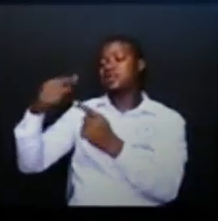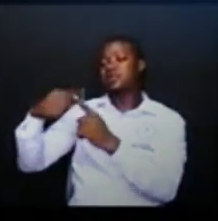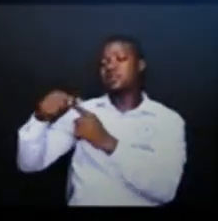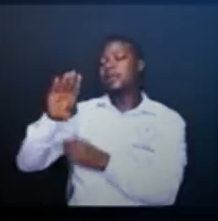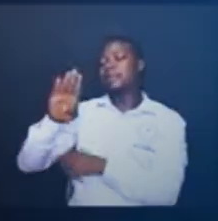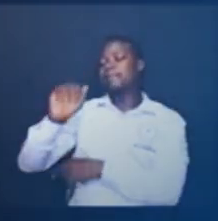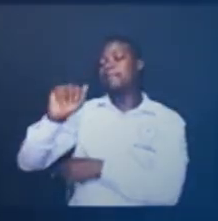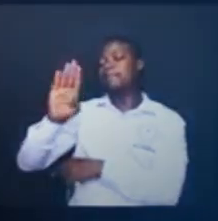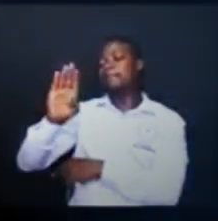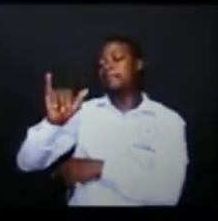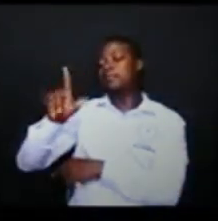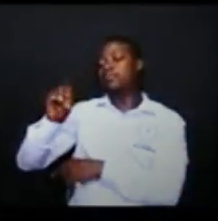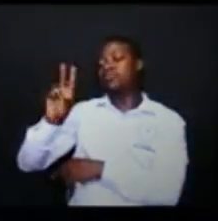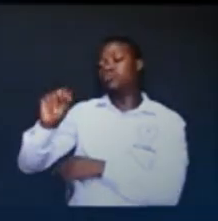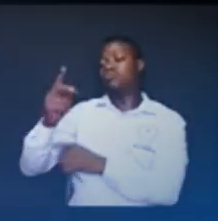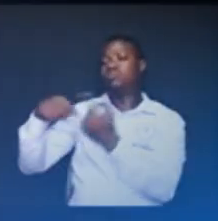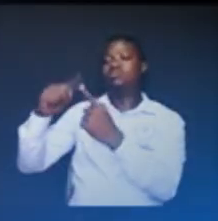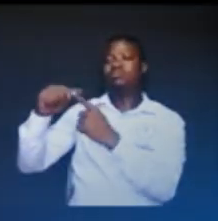Why